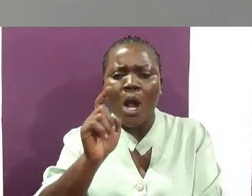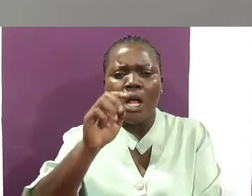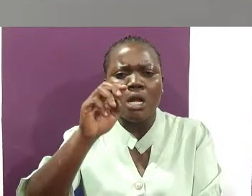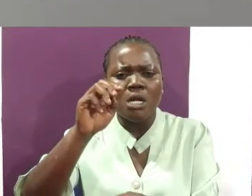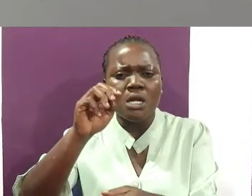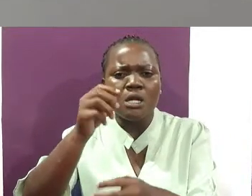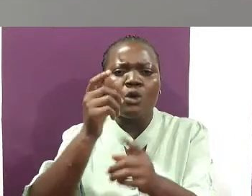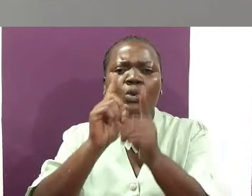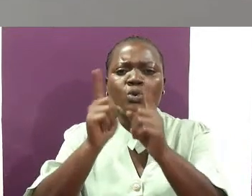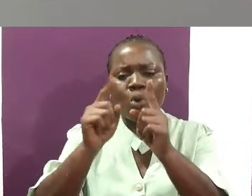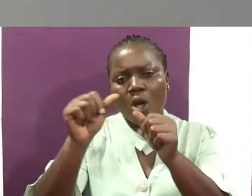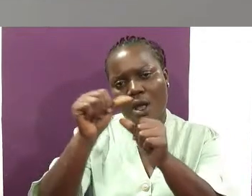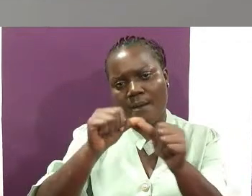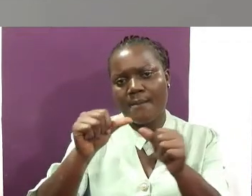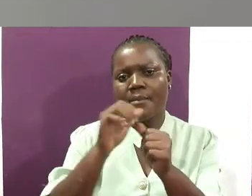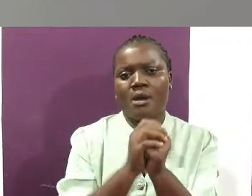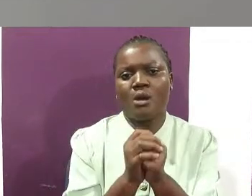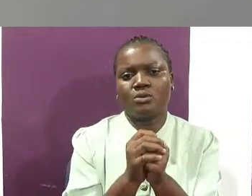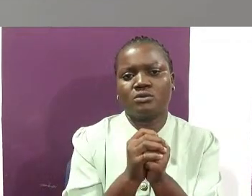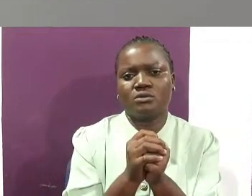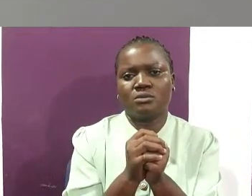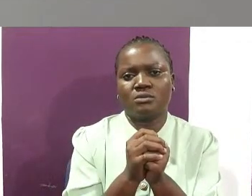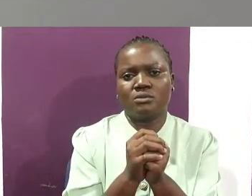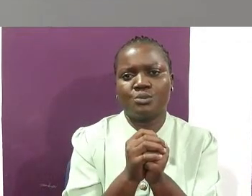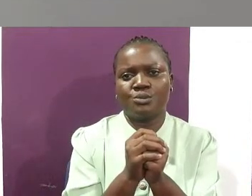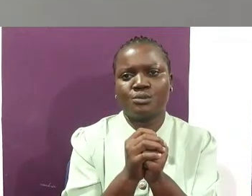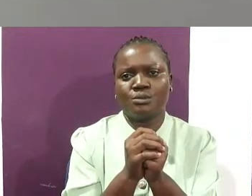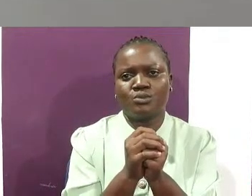verse 5, and chapter 2